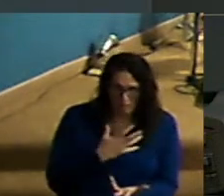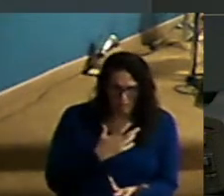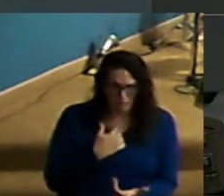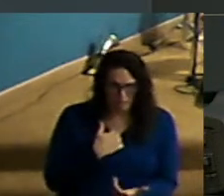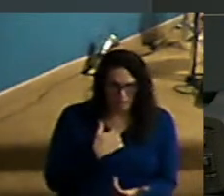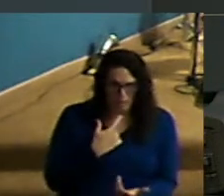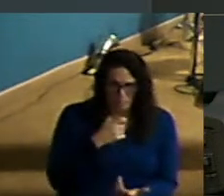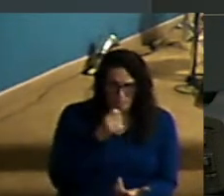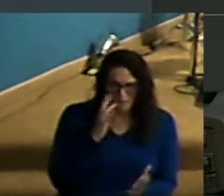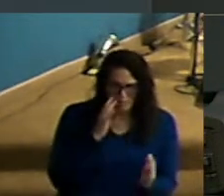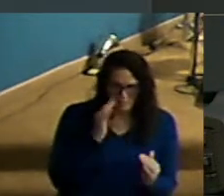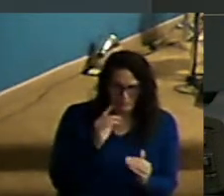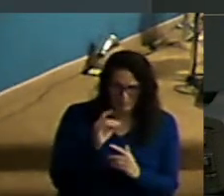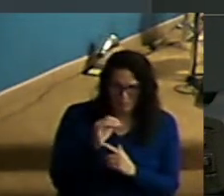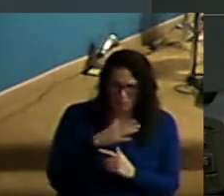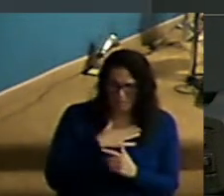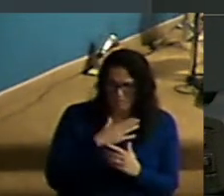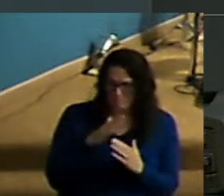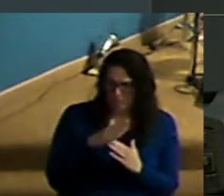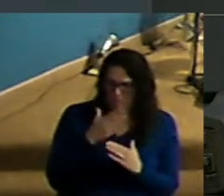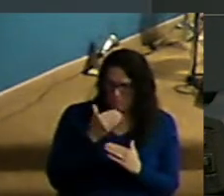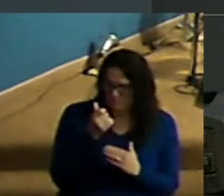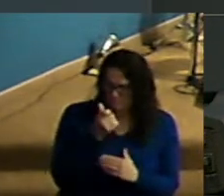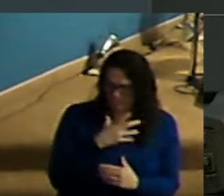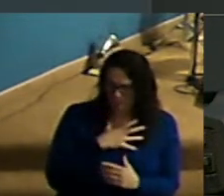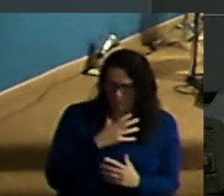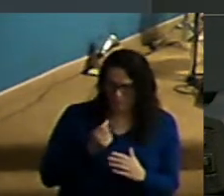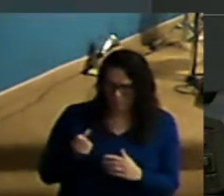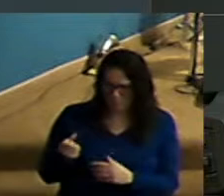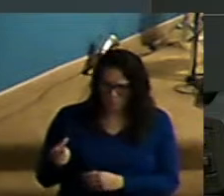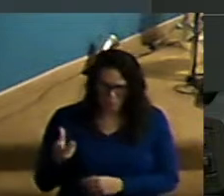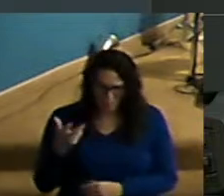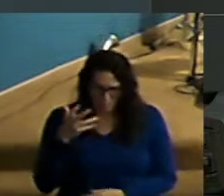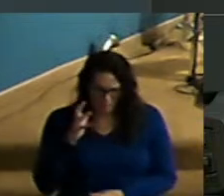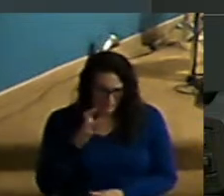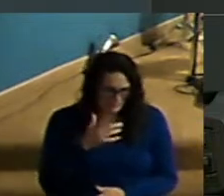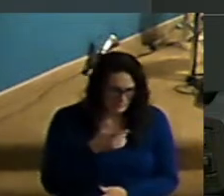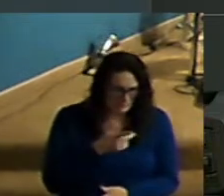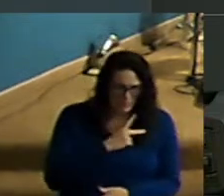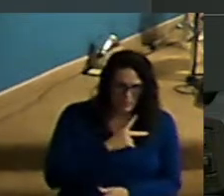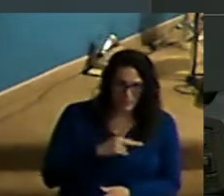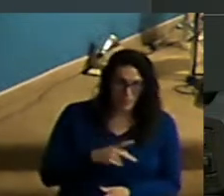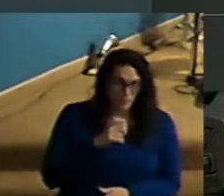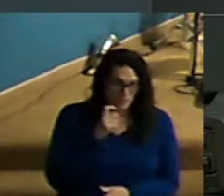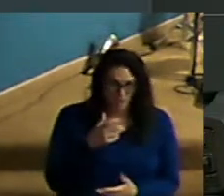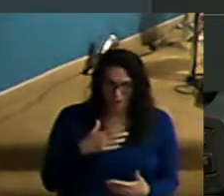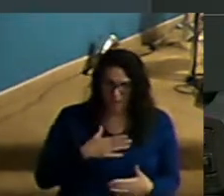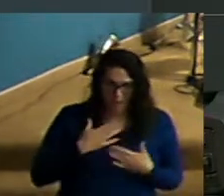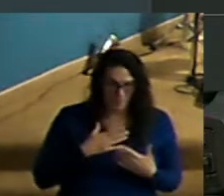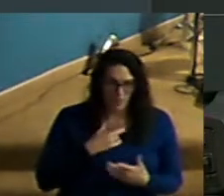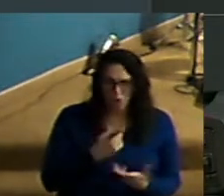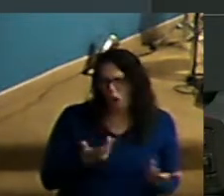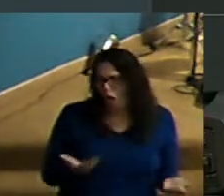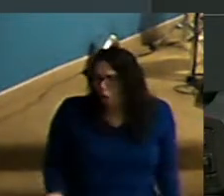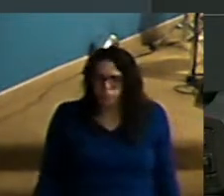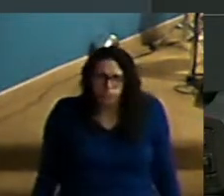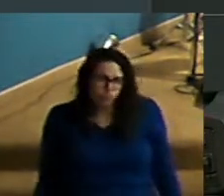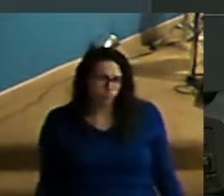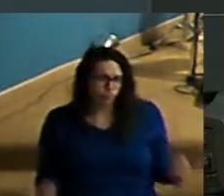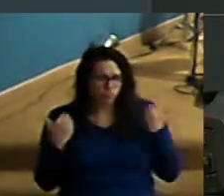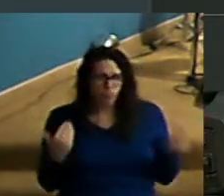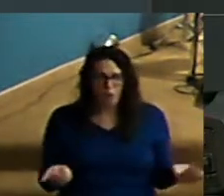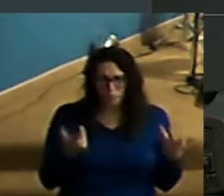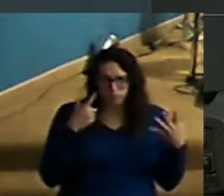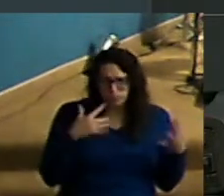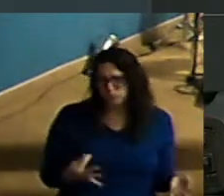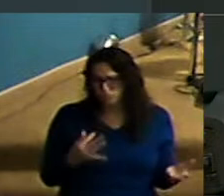best man, to get thrown into the pit of lions. He's not so happy. He rashly made that decree and was put in under